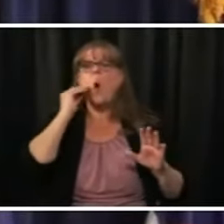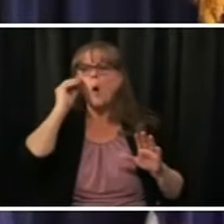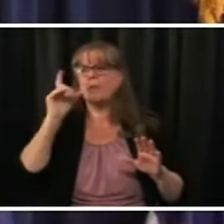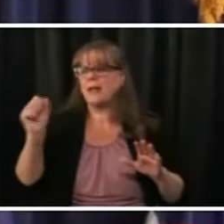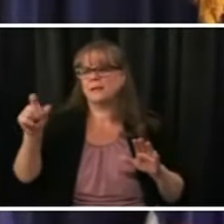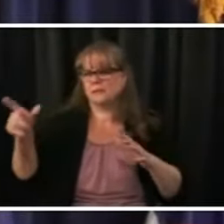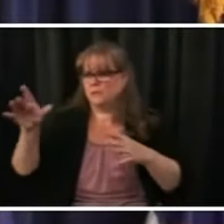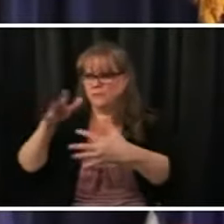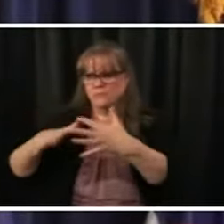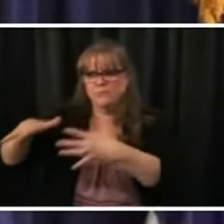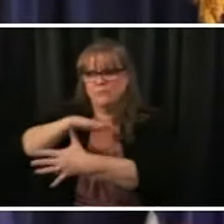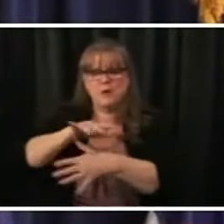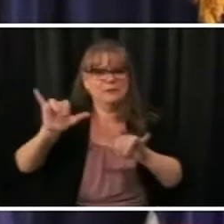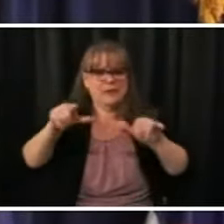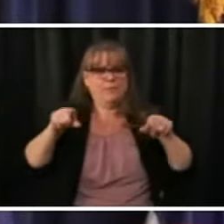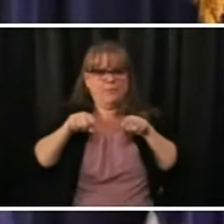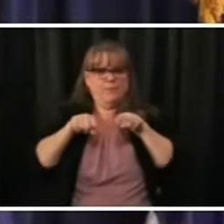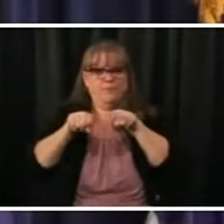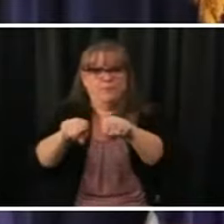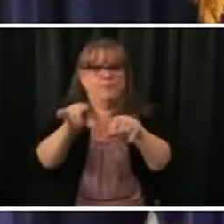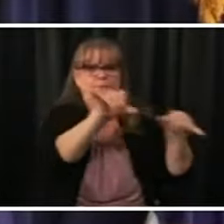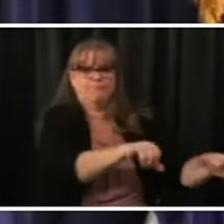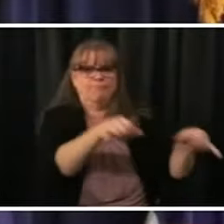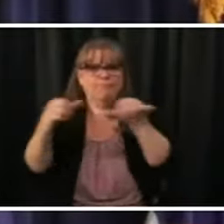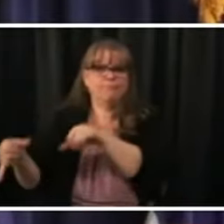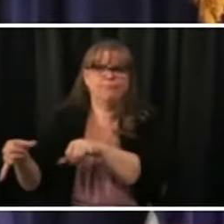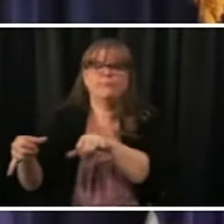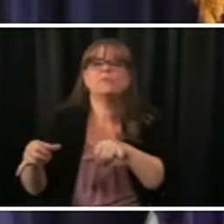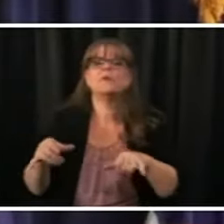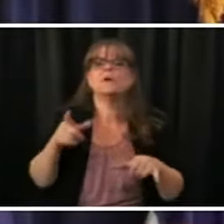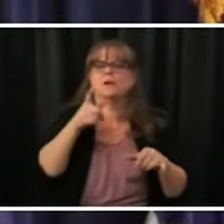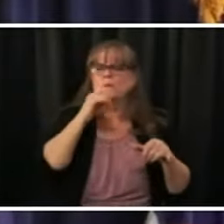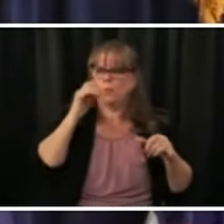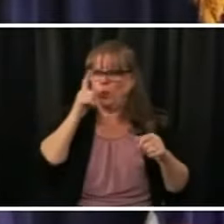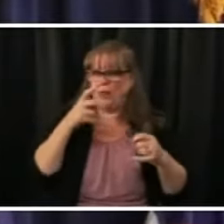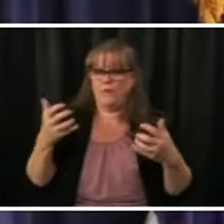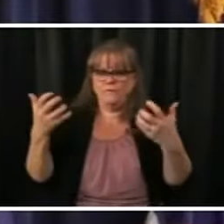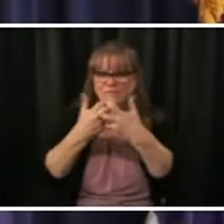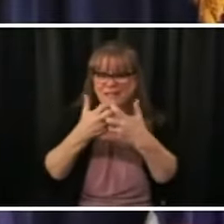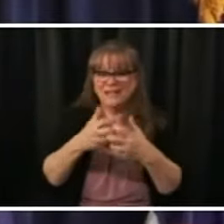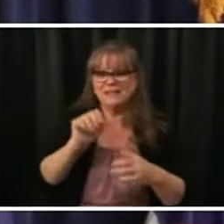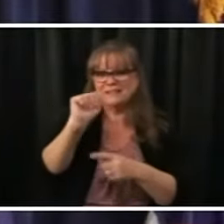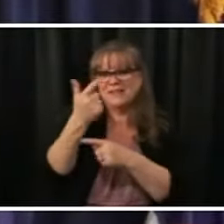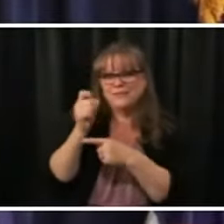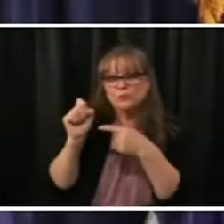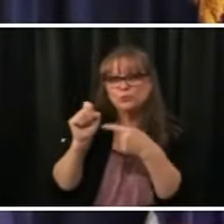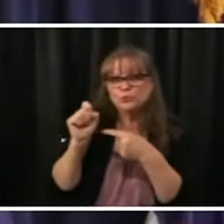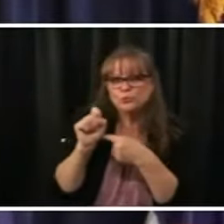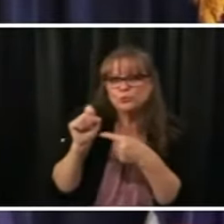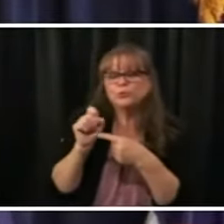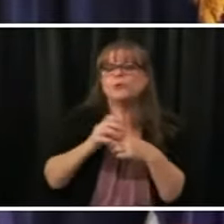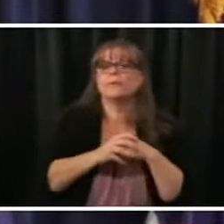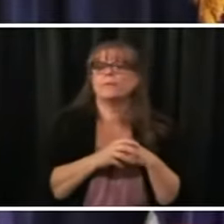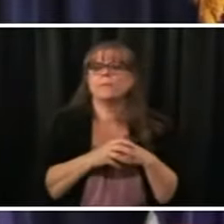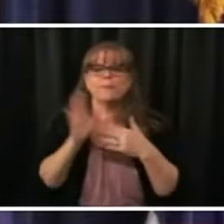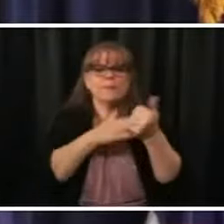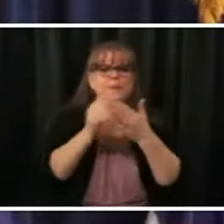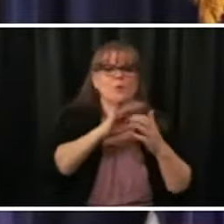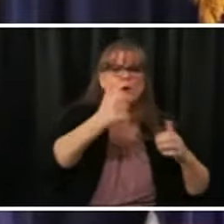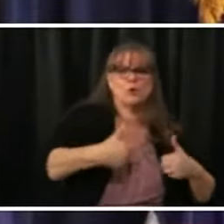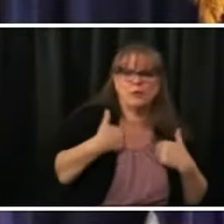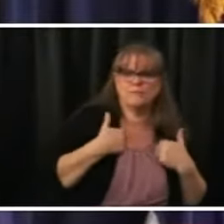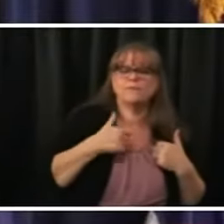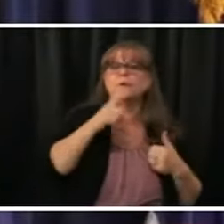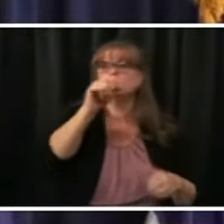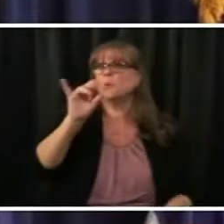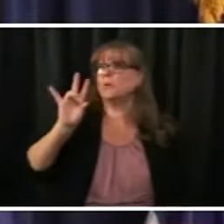homeless already is eligible, should have been vaccinated. If they're 65 and up, they are now eligible for vaccination as